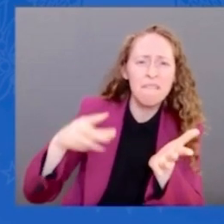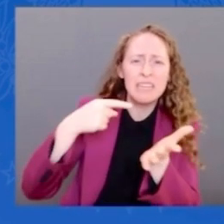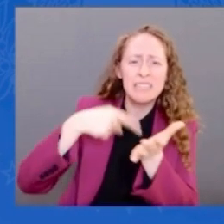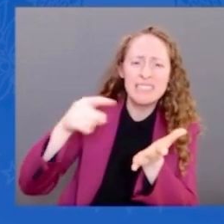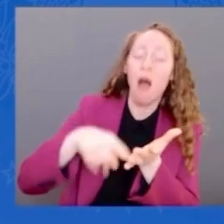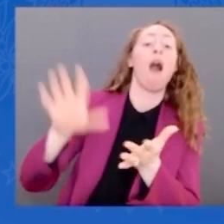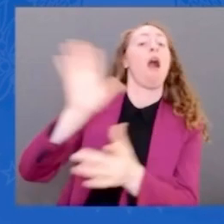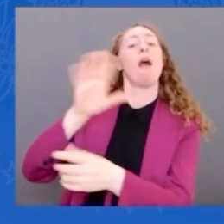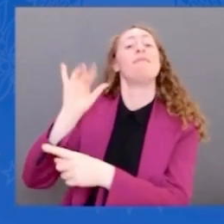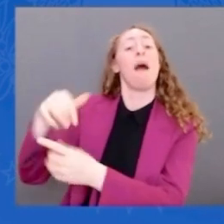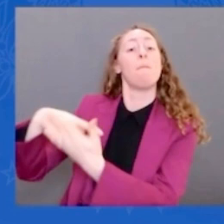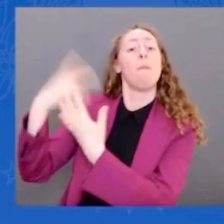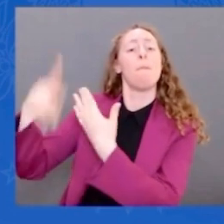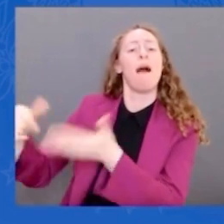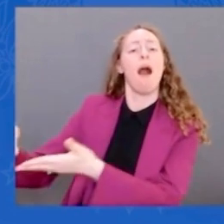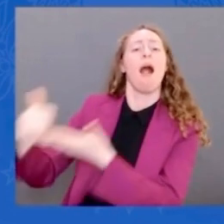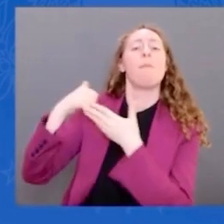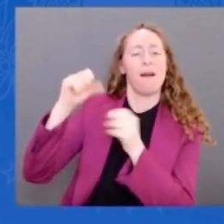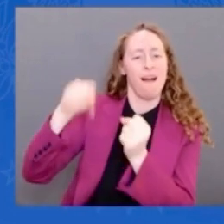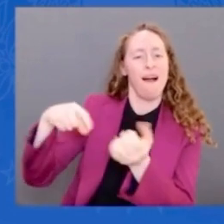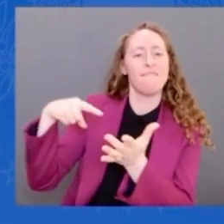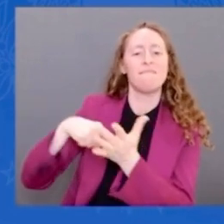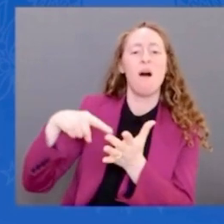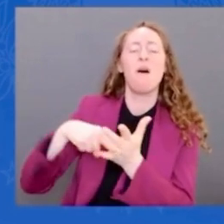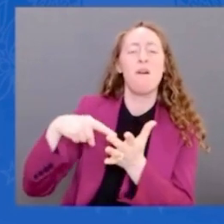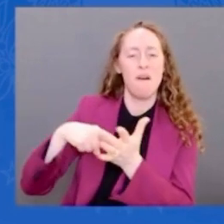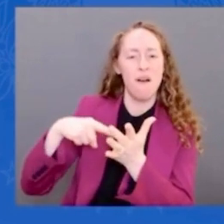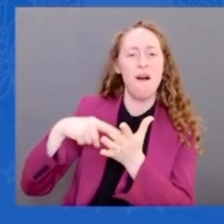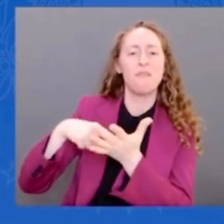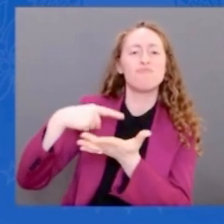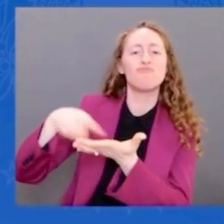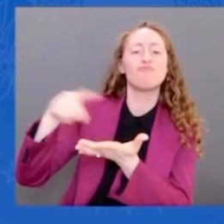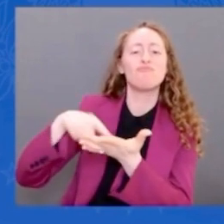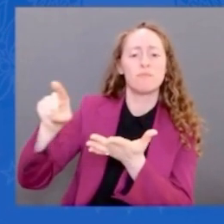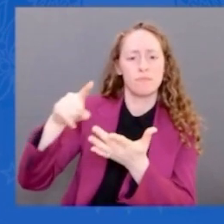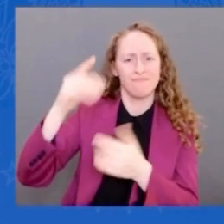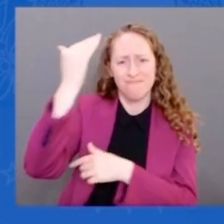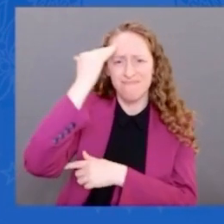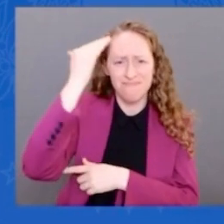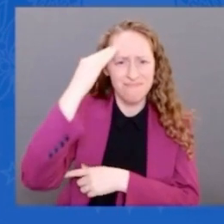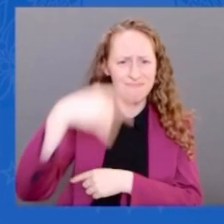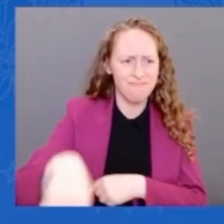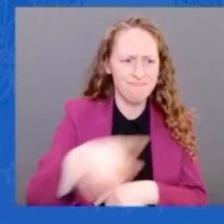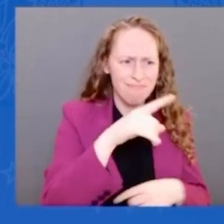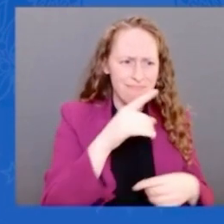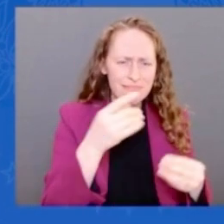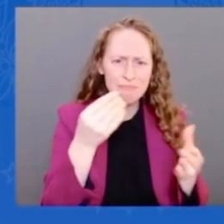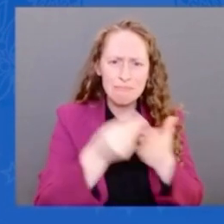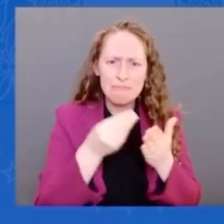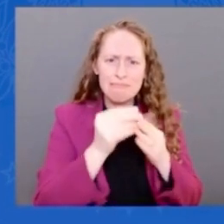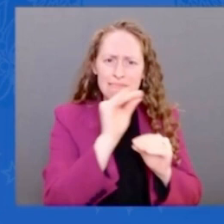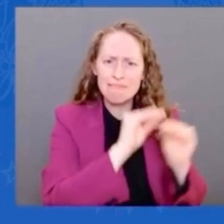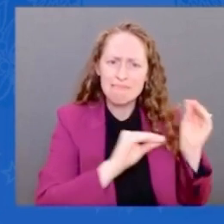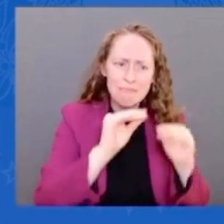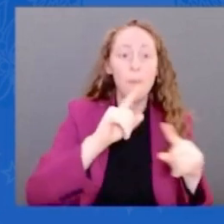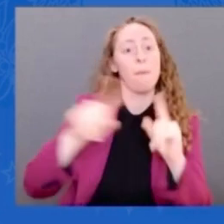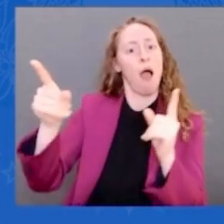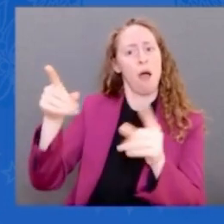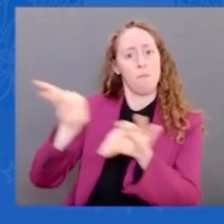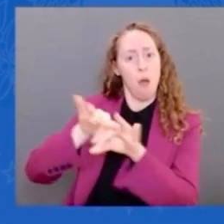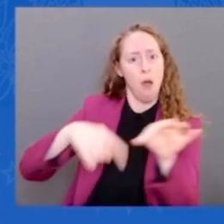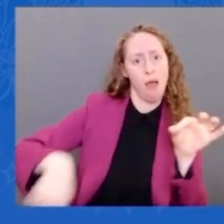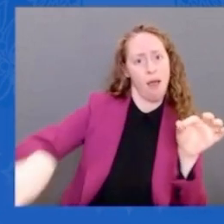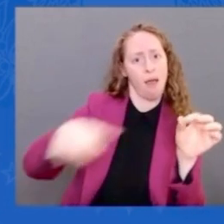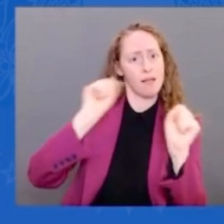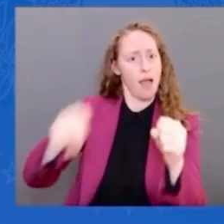providing internet for my family was not one of them. I have two children, two boys, 18 and 12 years